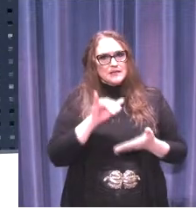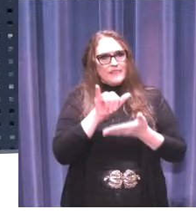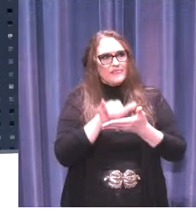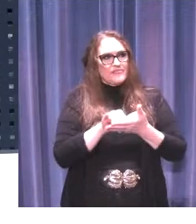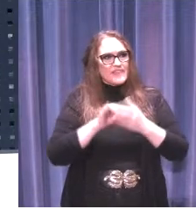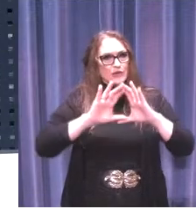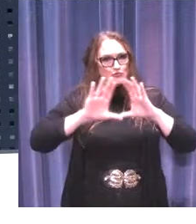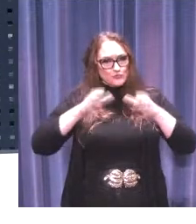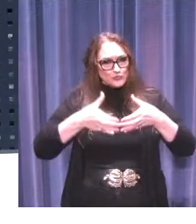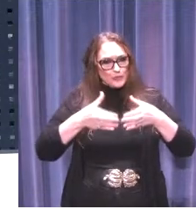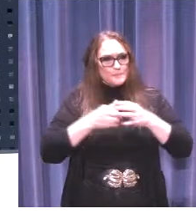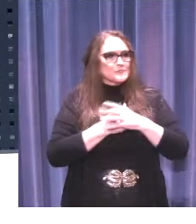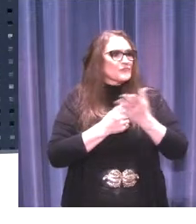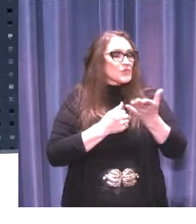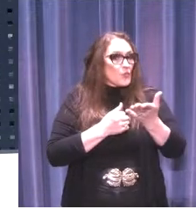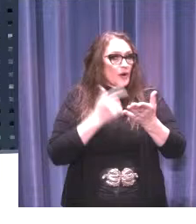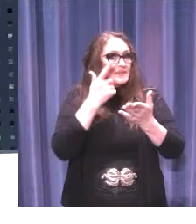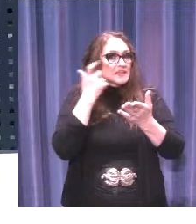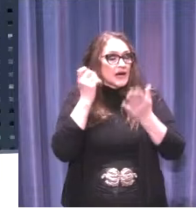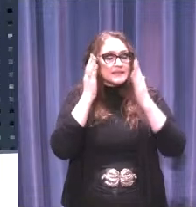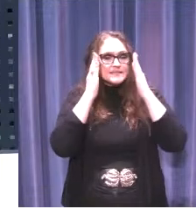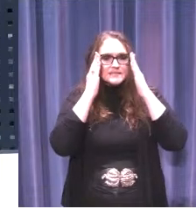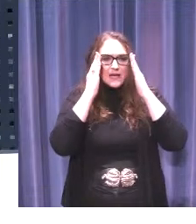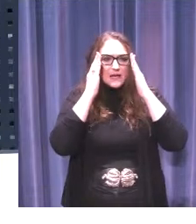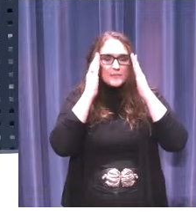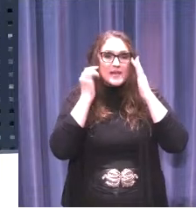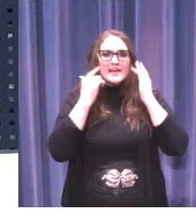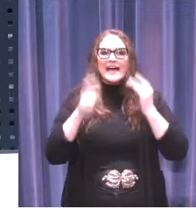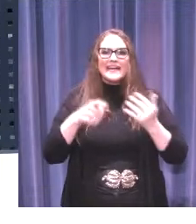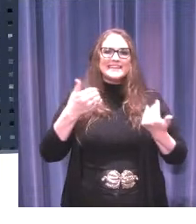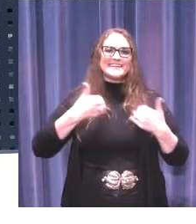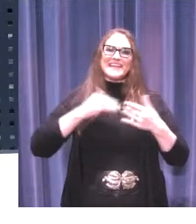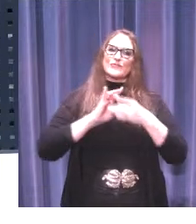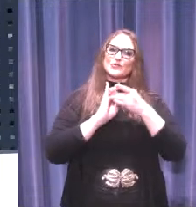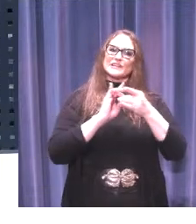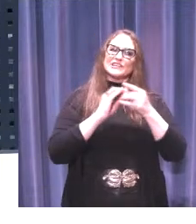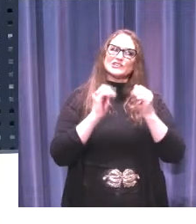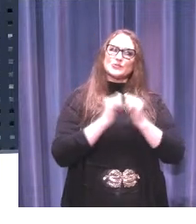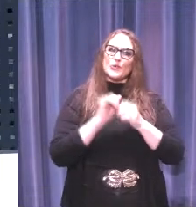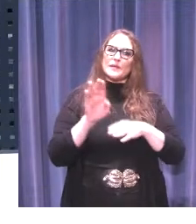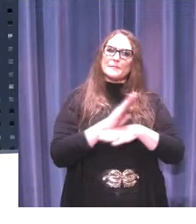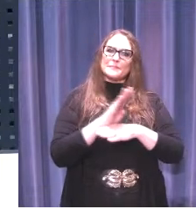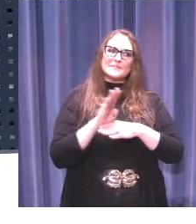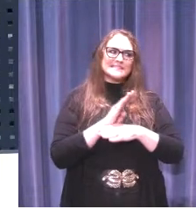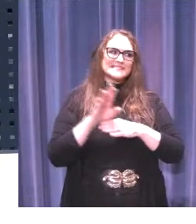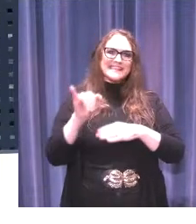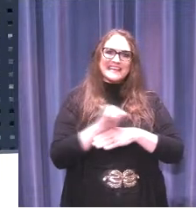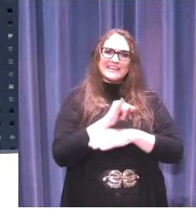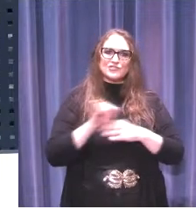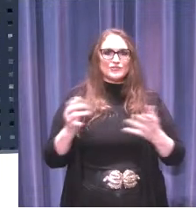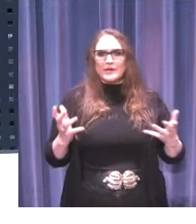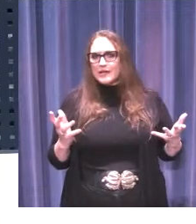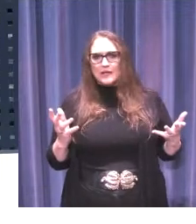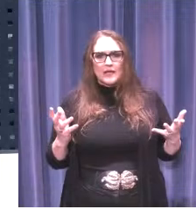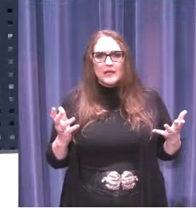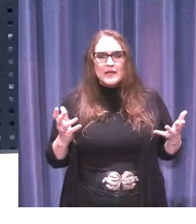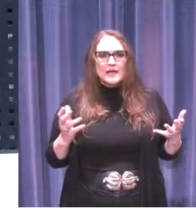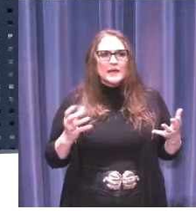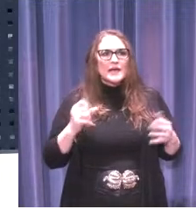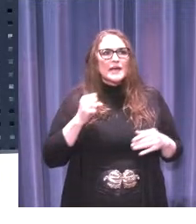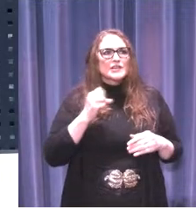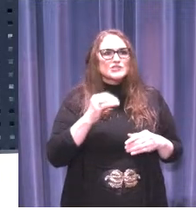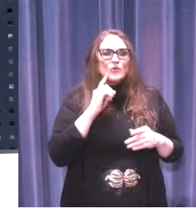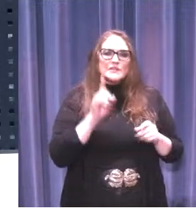that group. Well, because I needed to have relationships with business and industry. And so